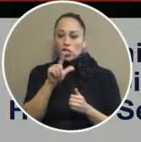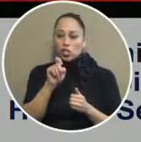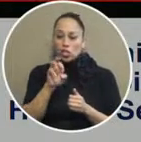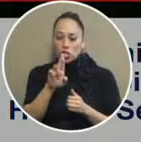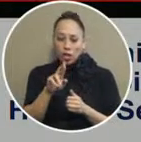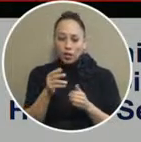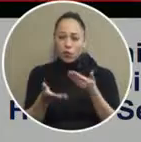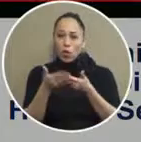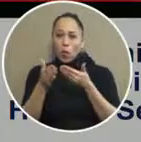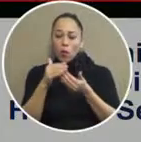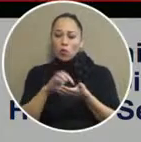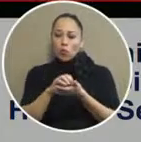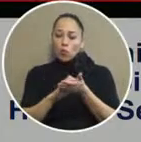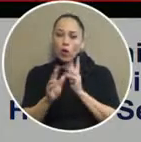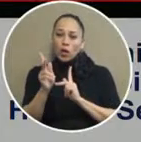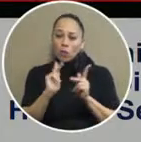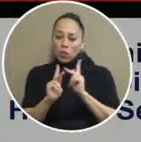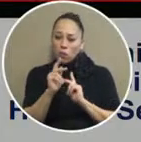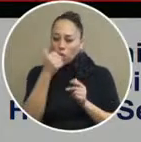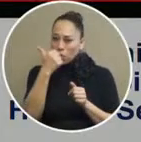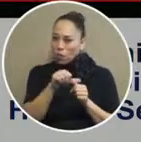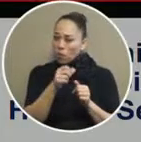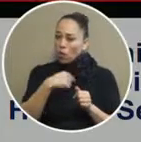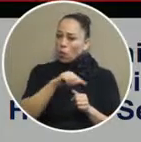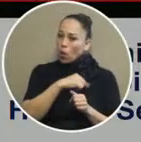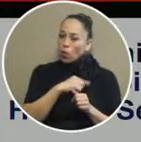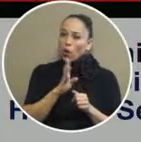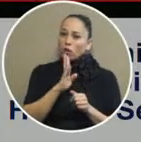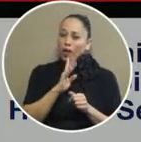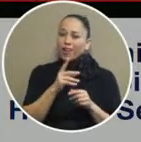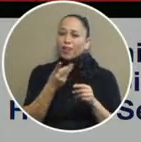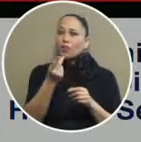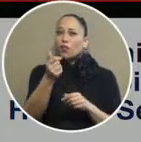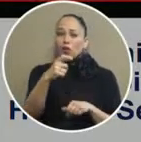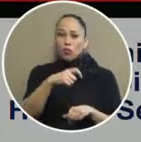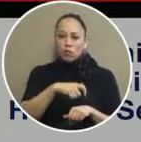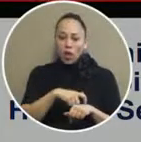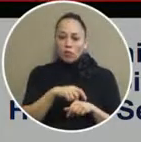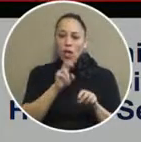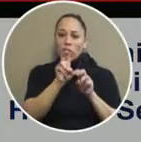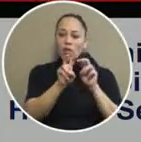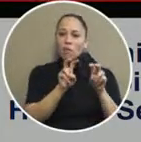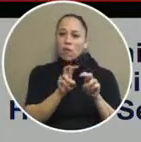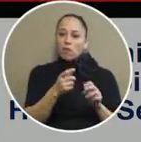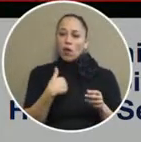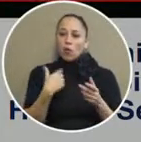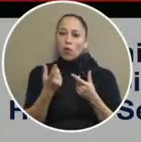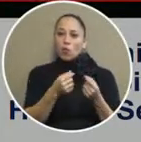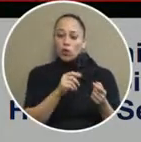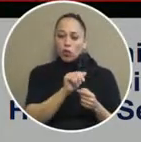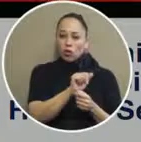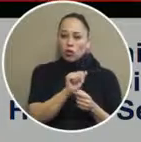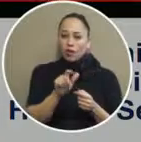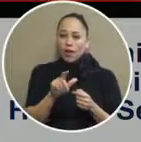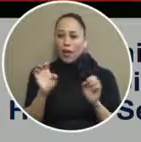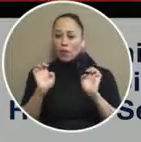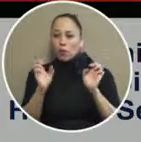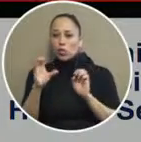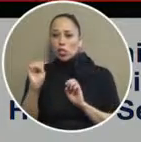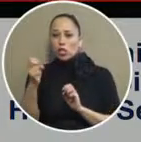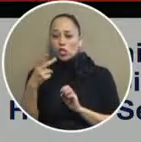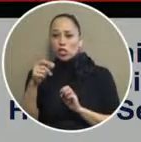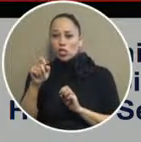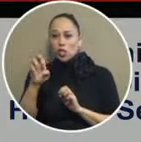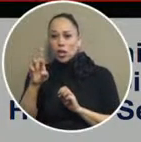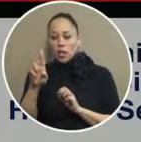vulnerable in our community? You all will remember, and I've spoken to it several times already, the investment we made in an alternate emergency shelter